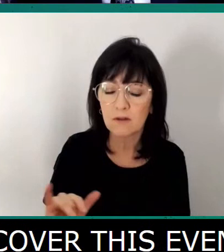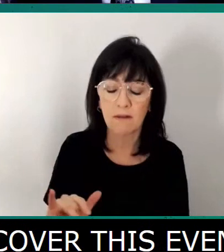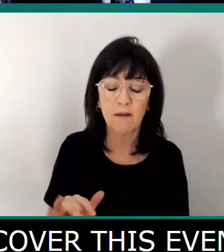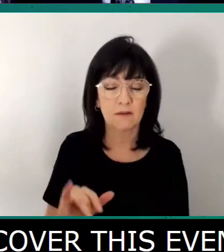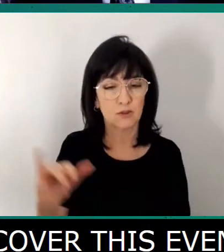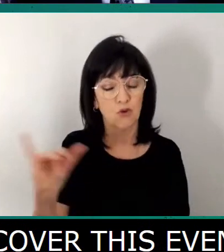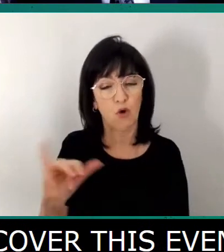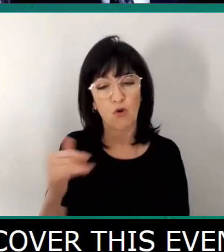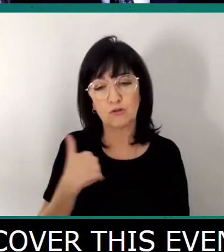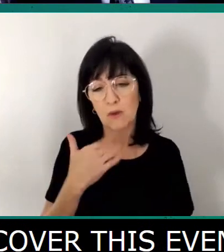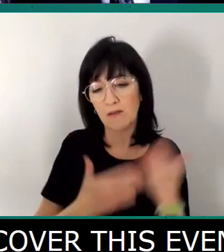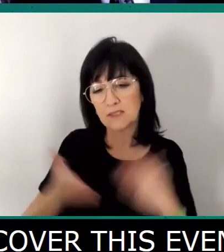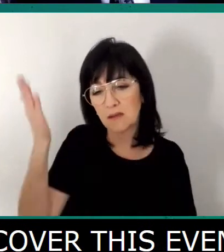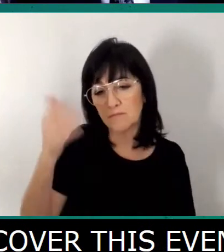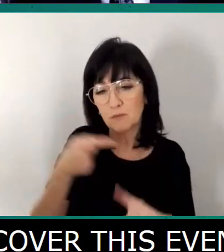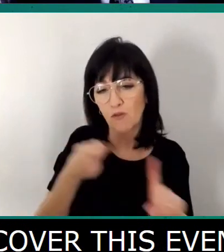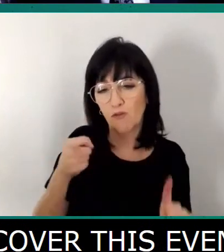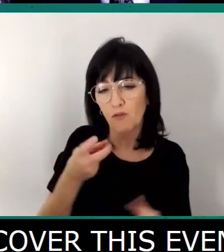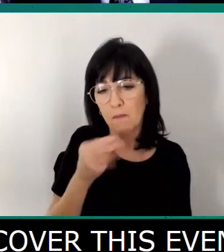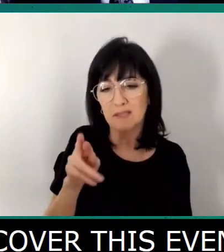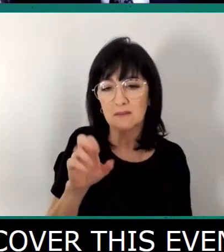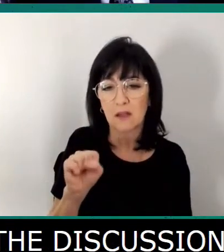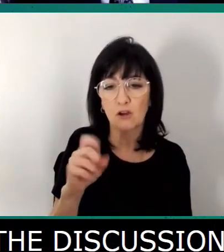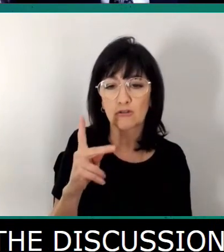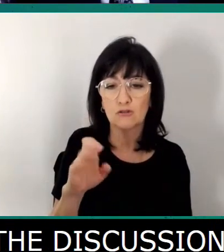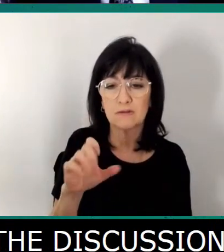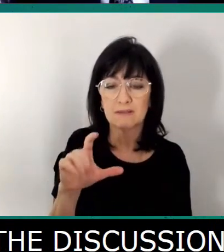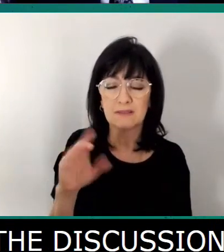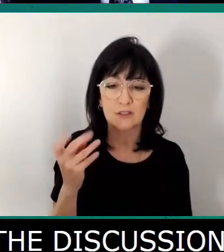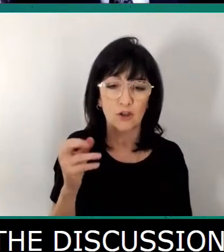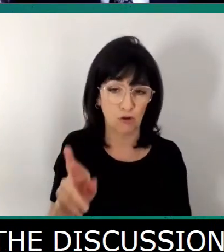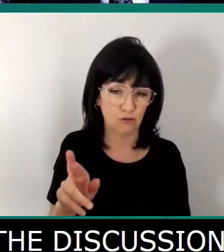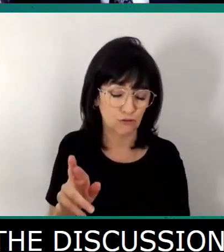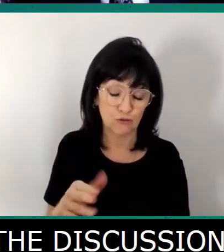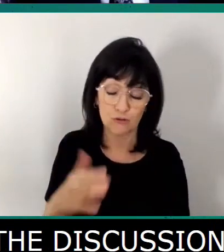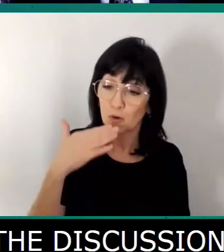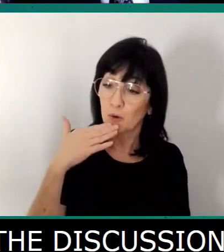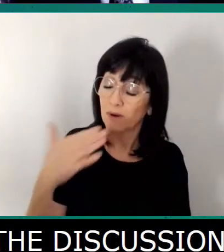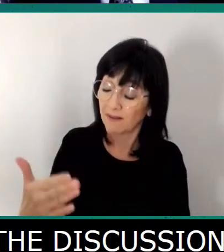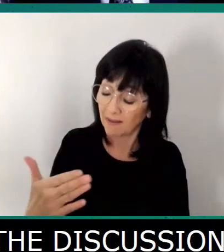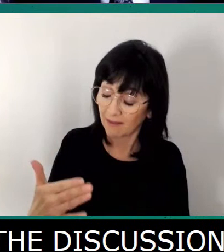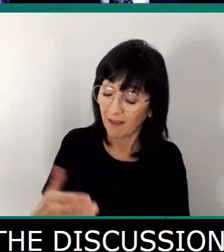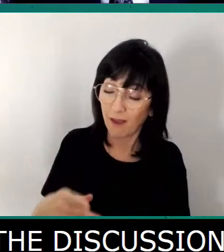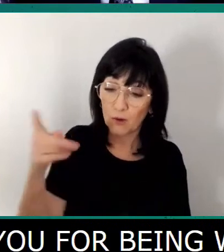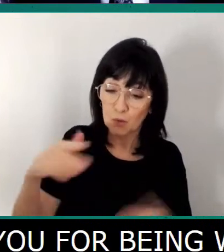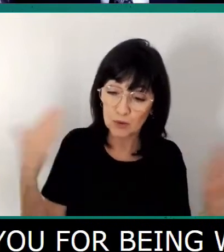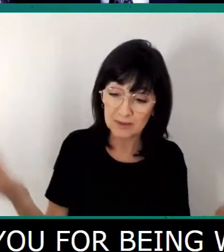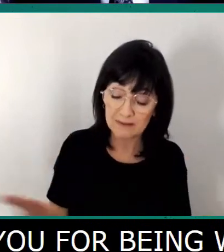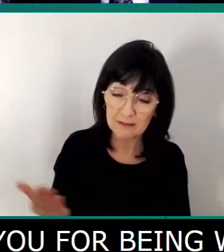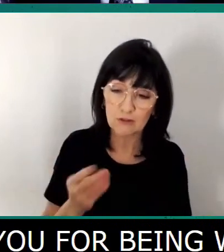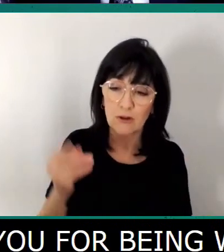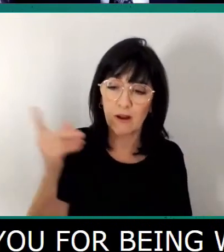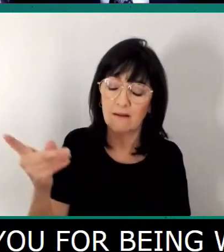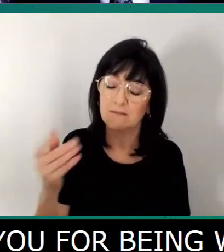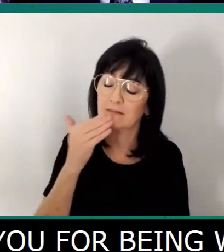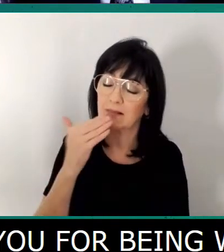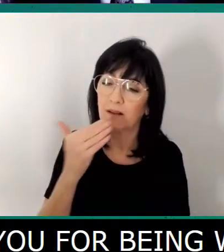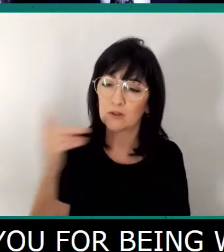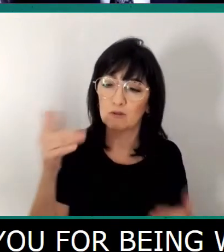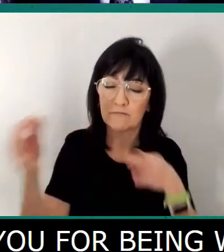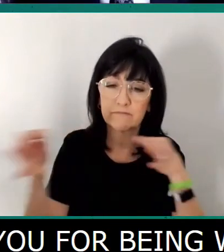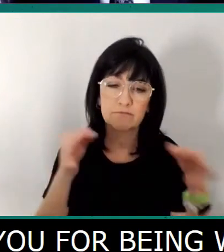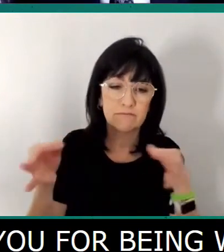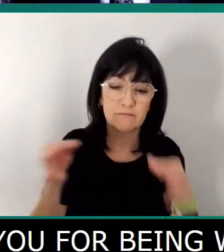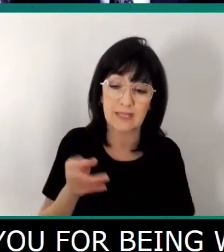with us and bringing with you this important historic presentation of